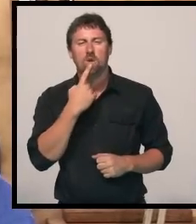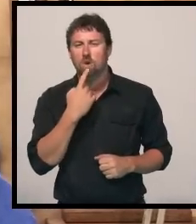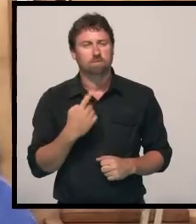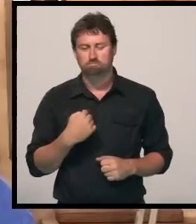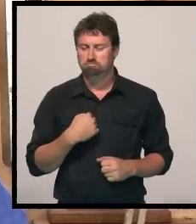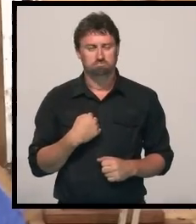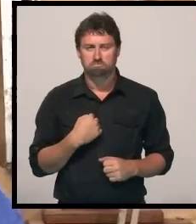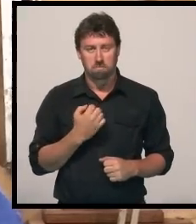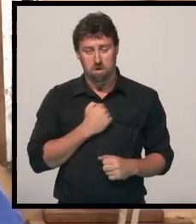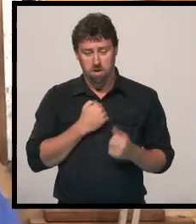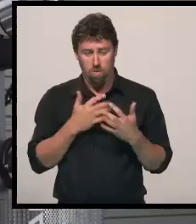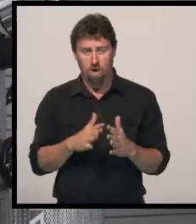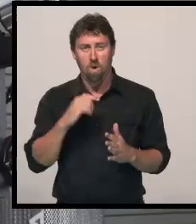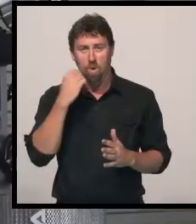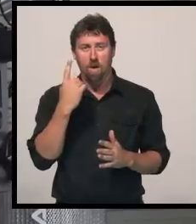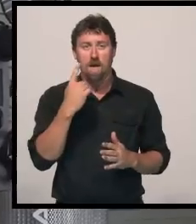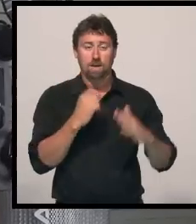always mark the top